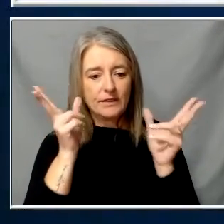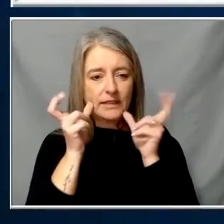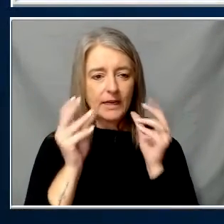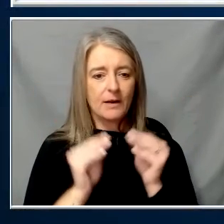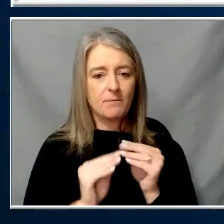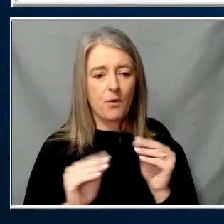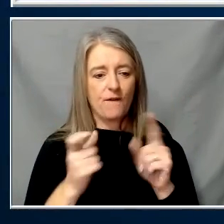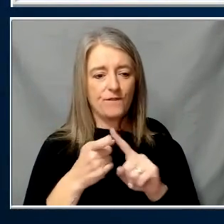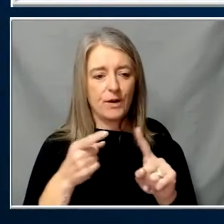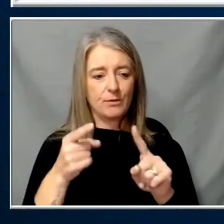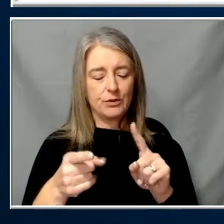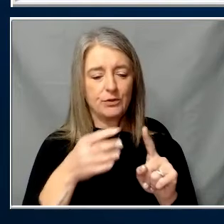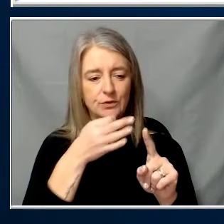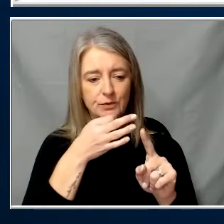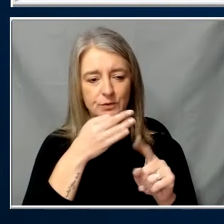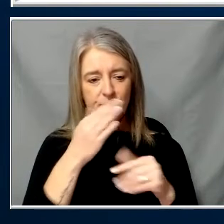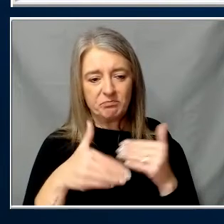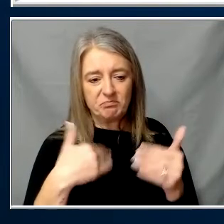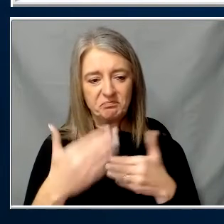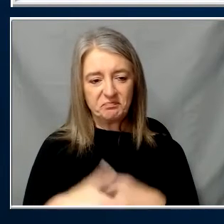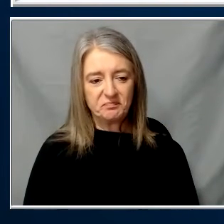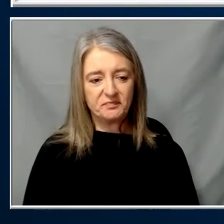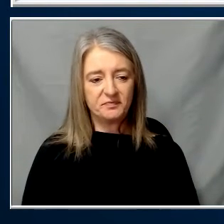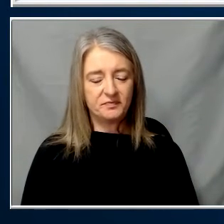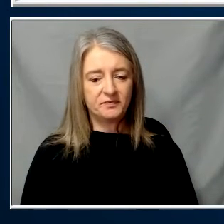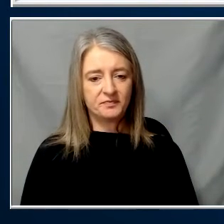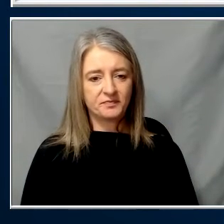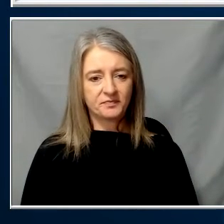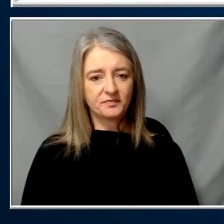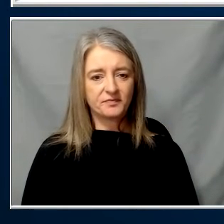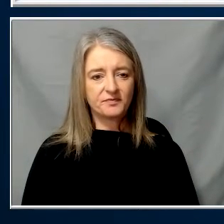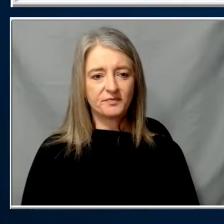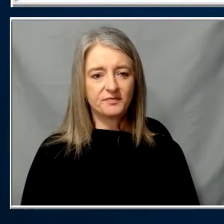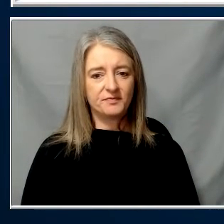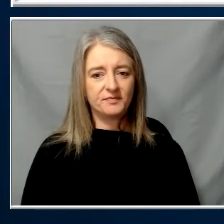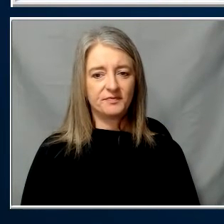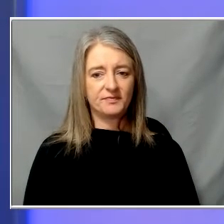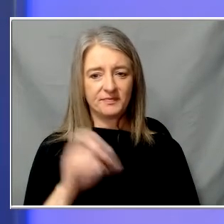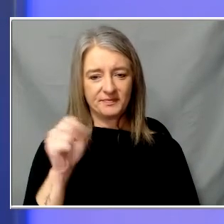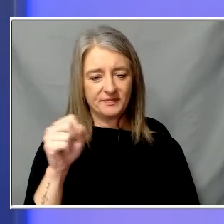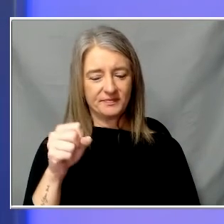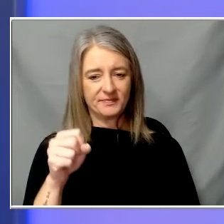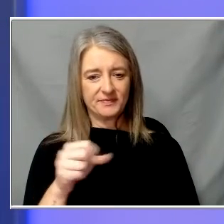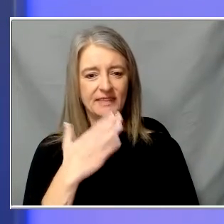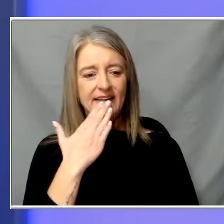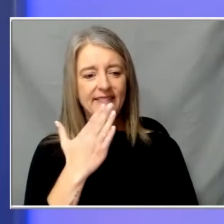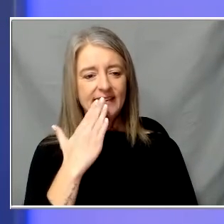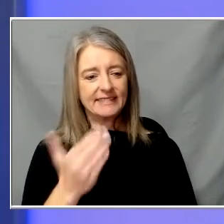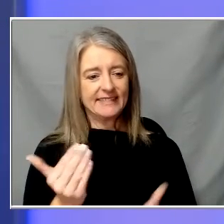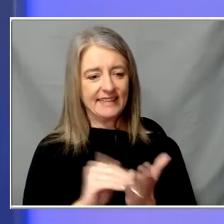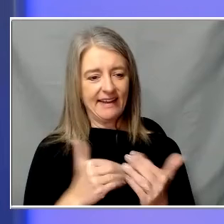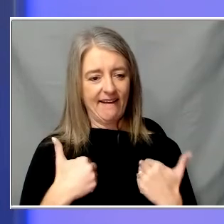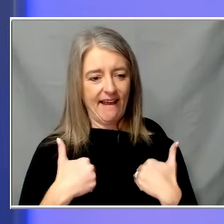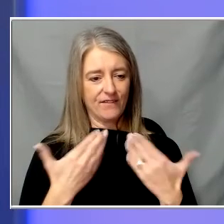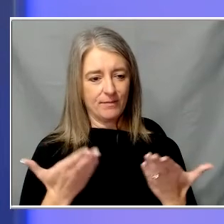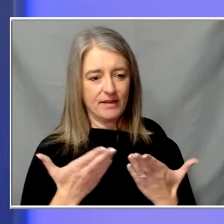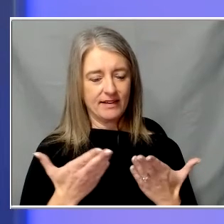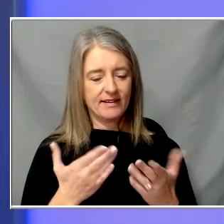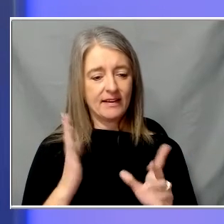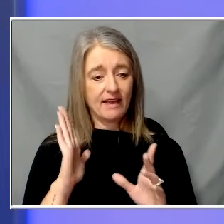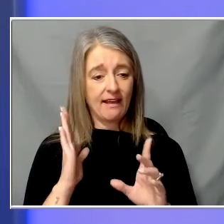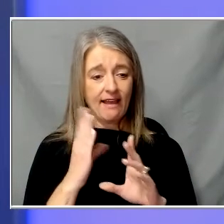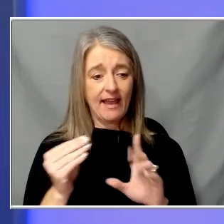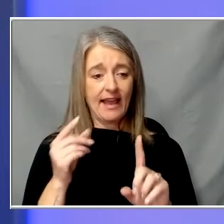you as the years go on. Living life really well. Absolutely. Yeah, no, and thanks again for having me. And to your point,